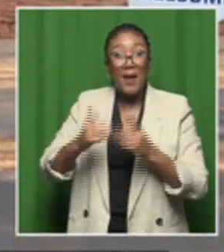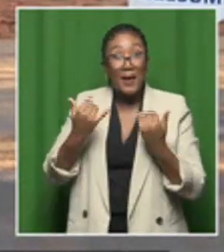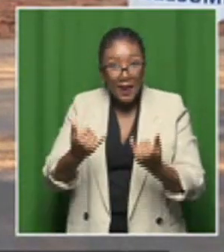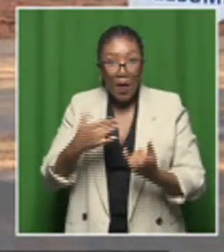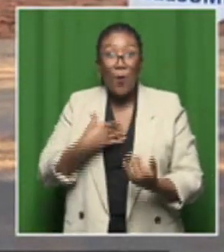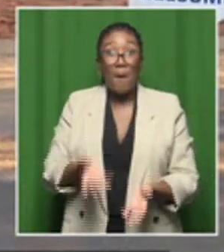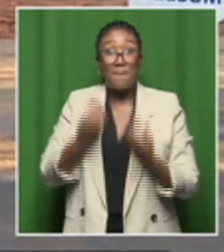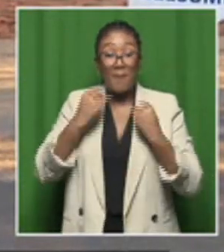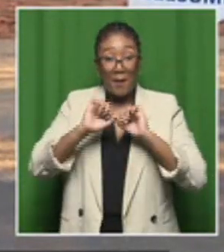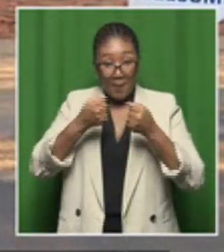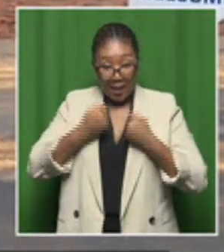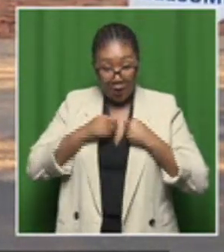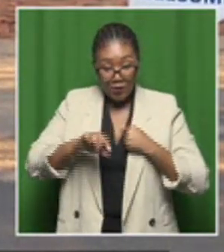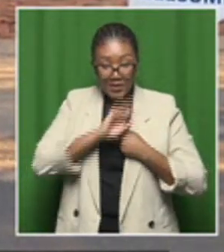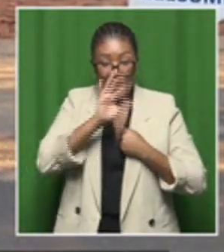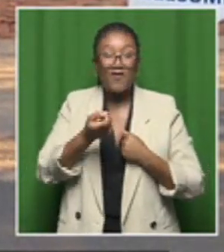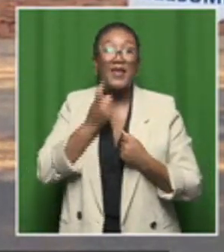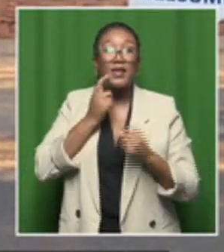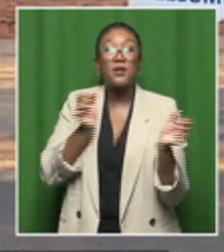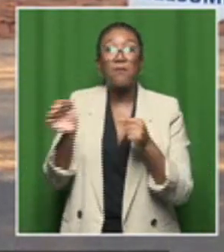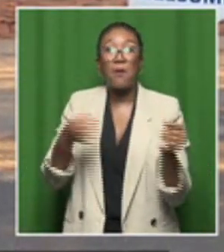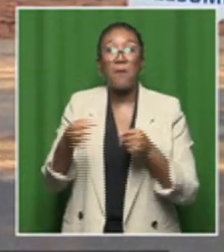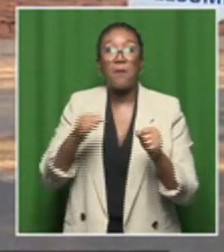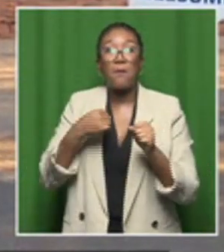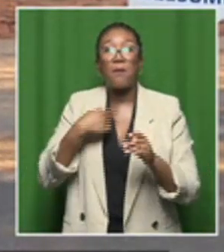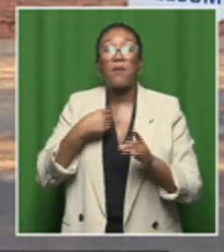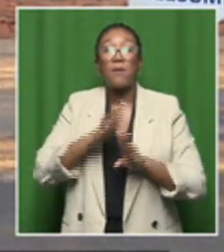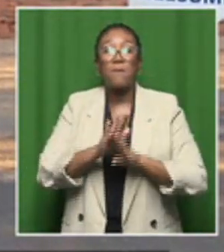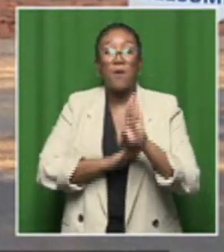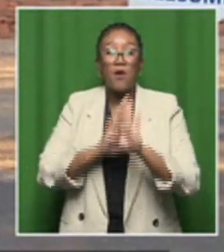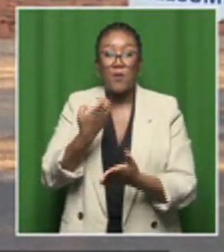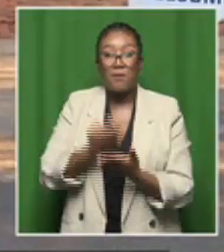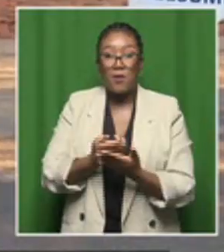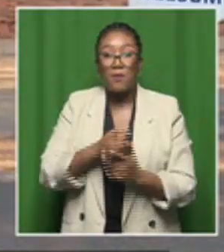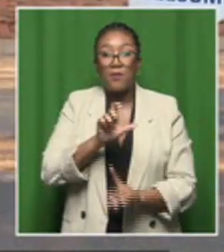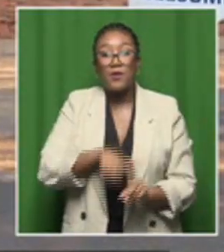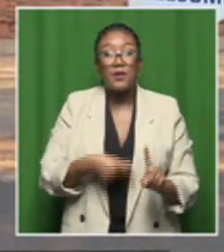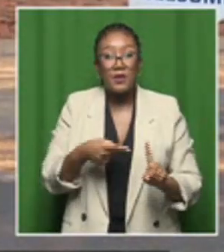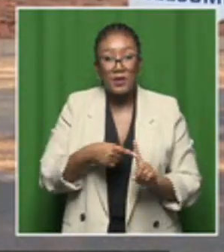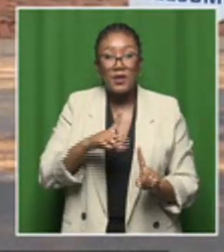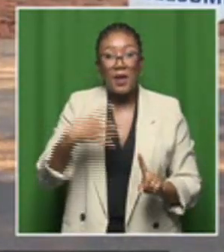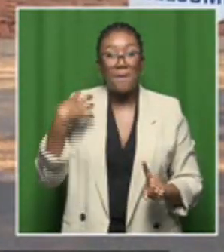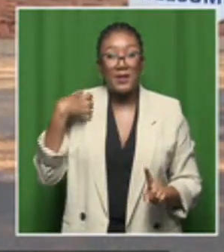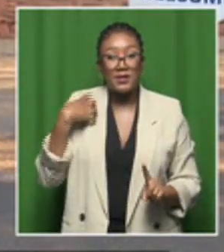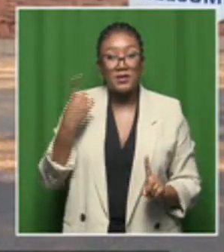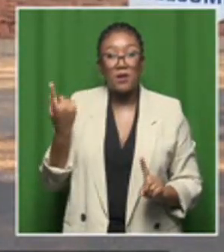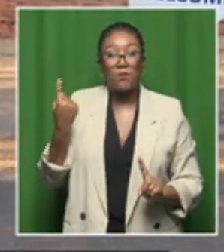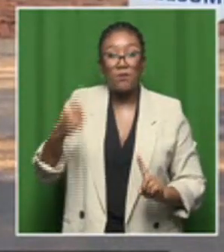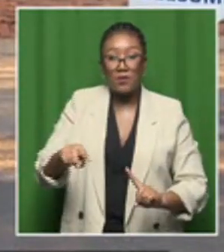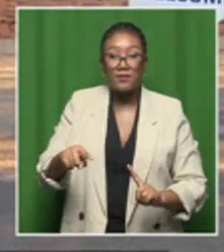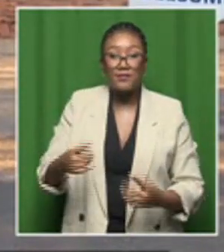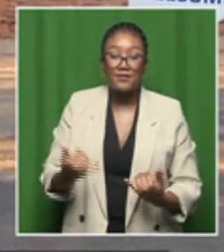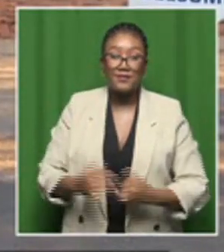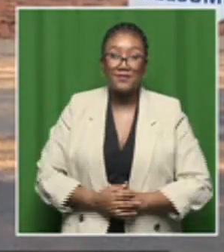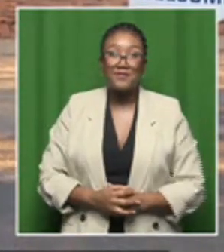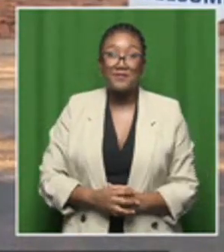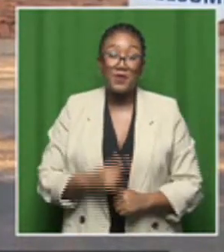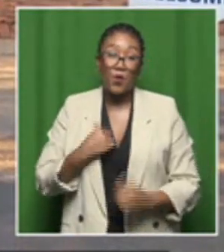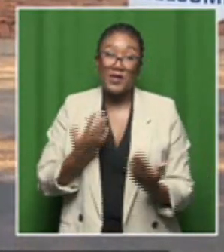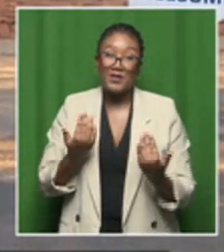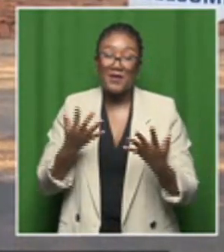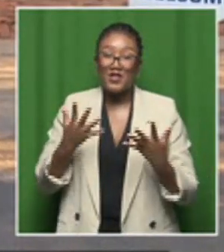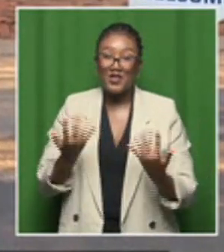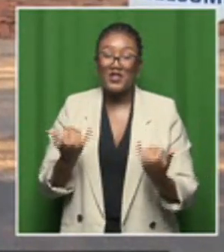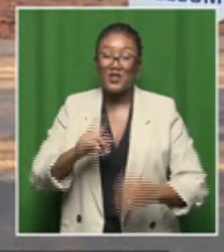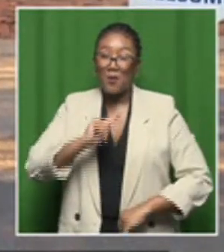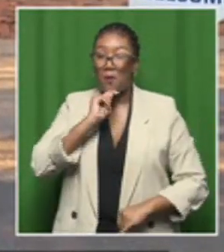just some of the discussions that we'll be having, as well as the Deputy Minister, Buti Manamela. He'll be coming in and chatting to us as well. That's what to expect here on